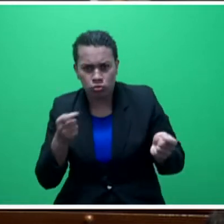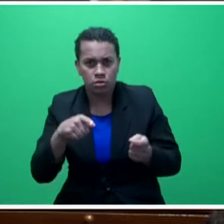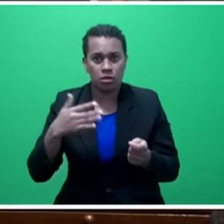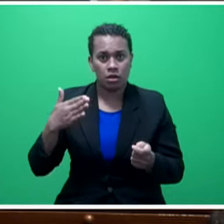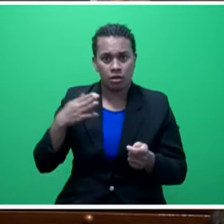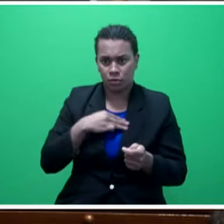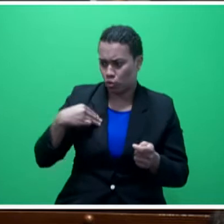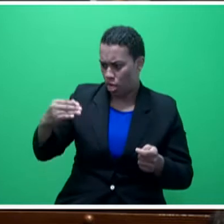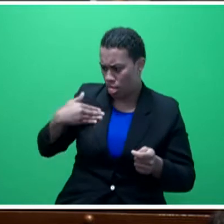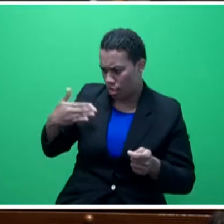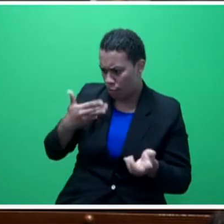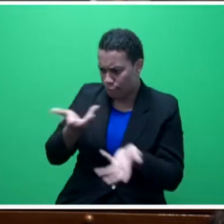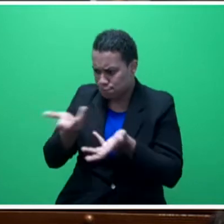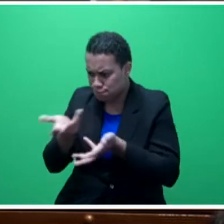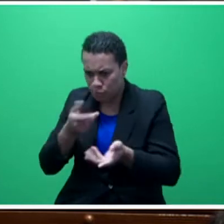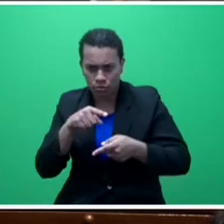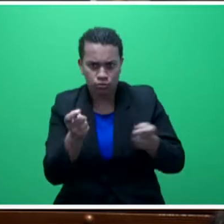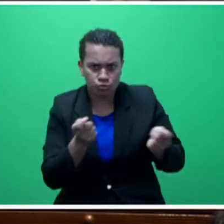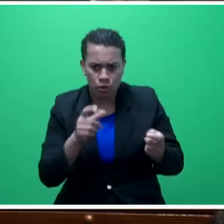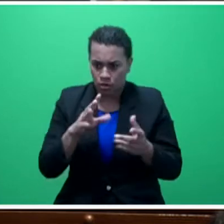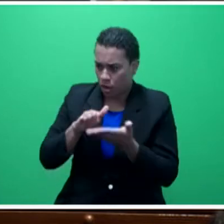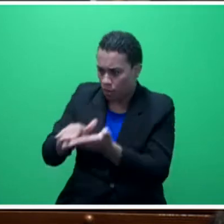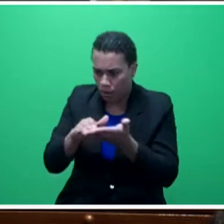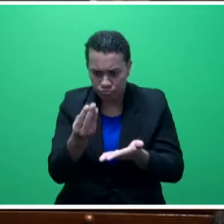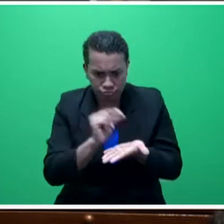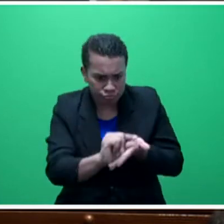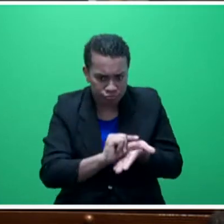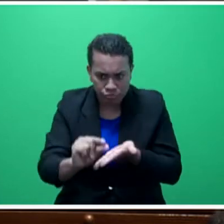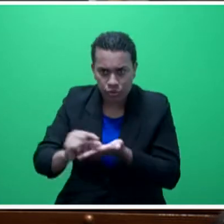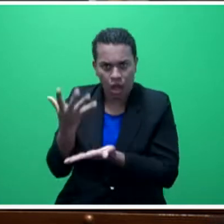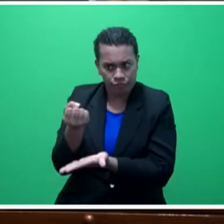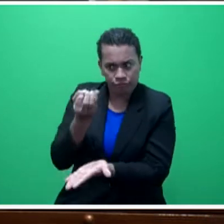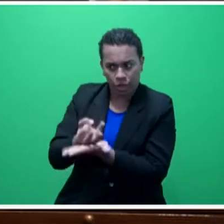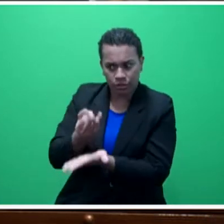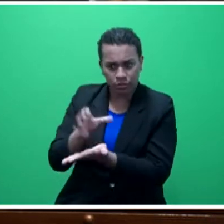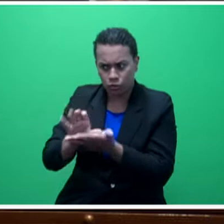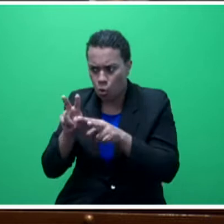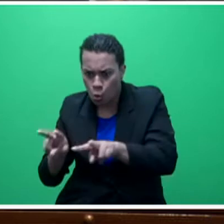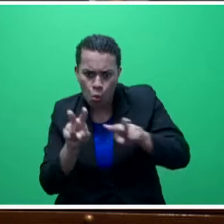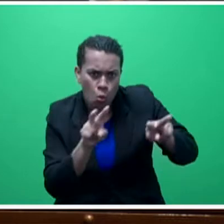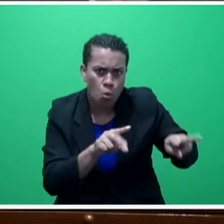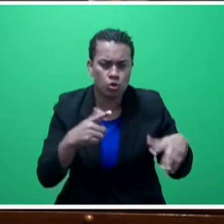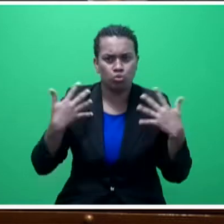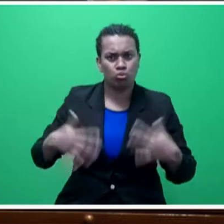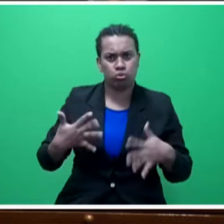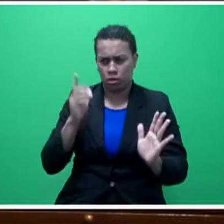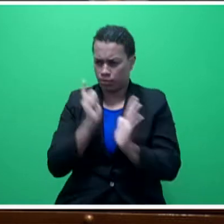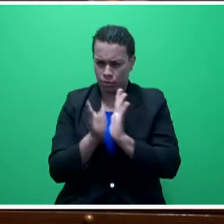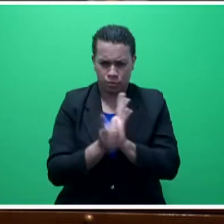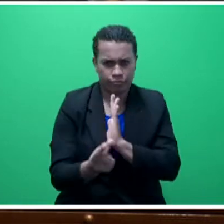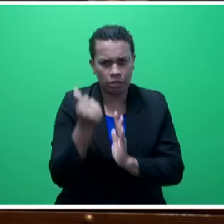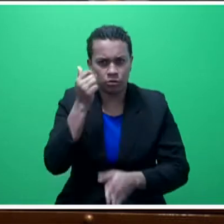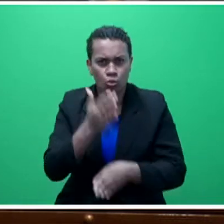This very evidently illustrates the clarity, the promptness, and the principles this government